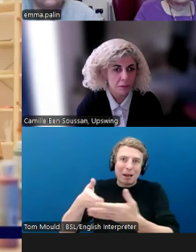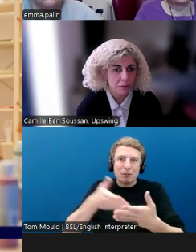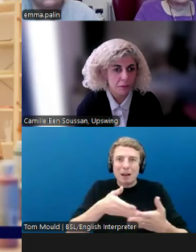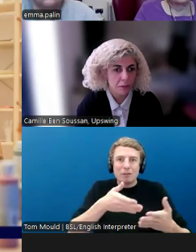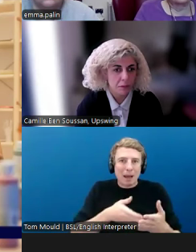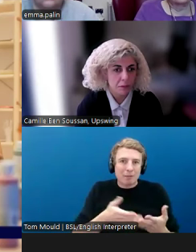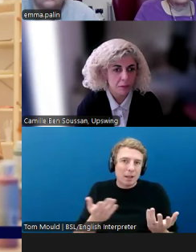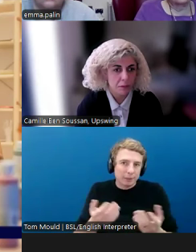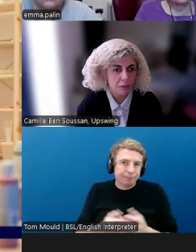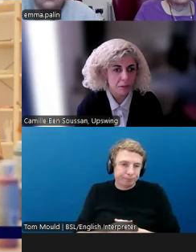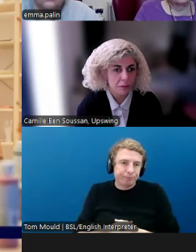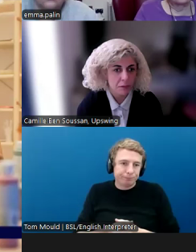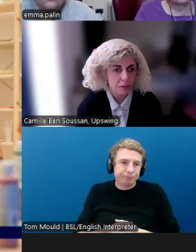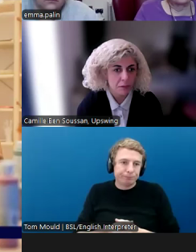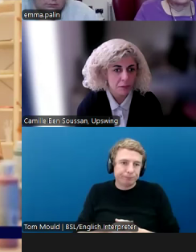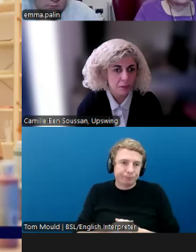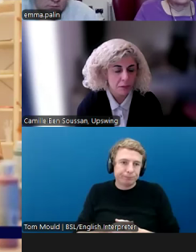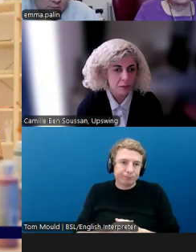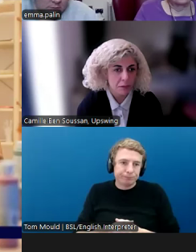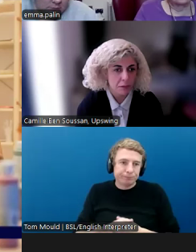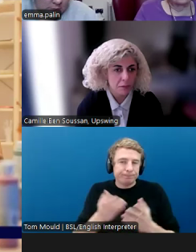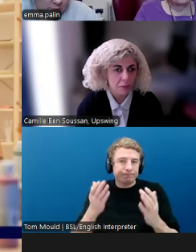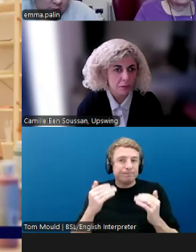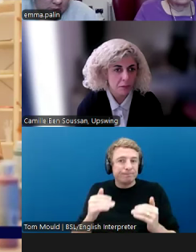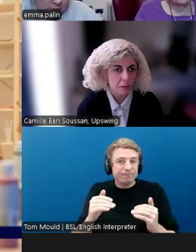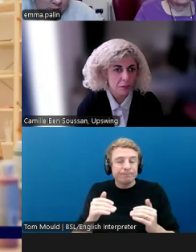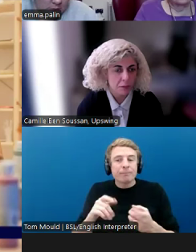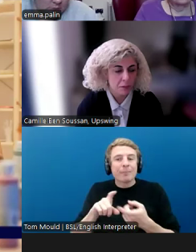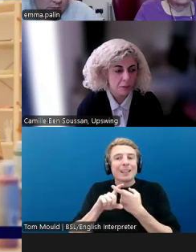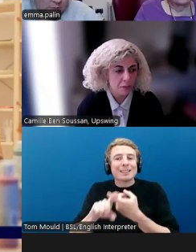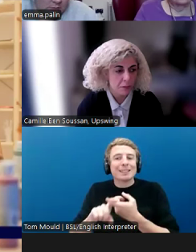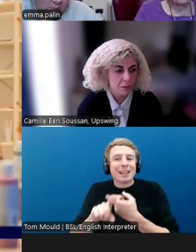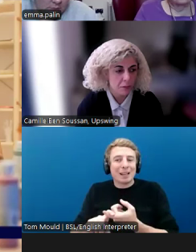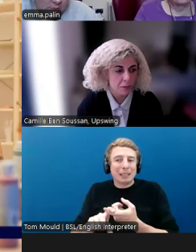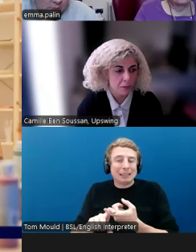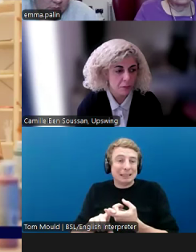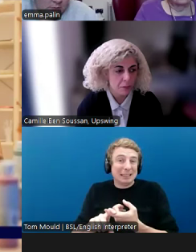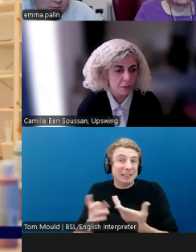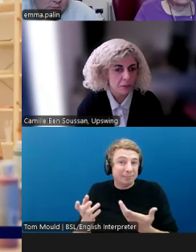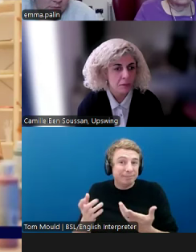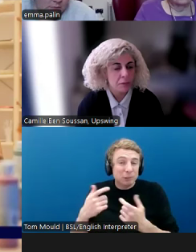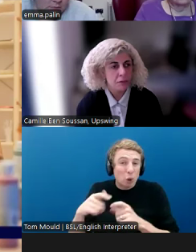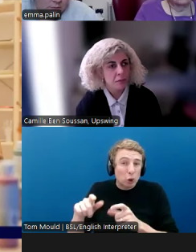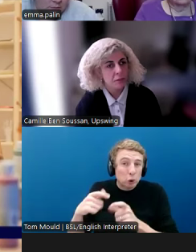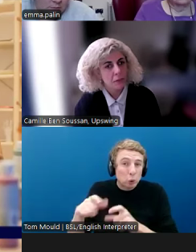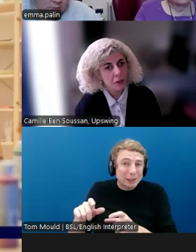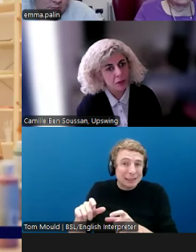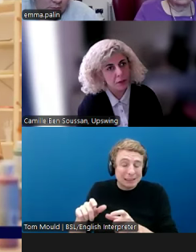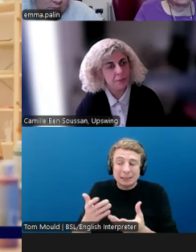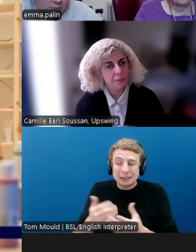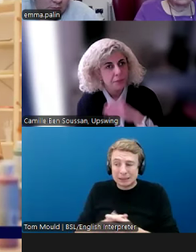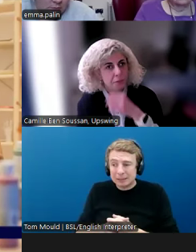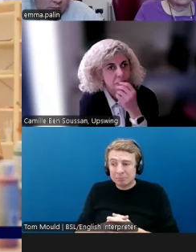And then sustainability and continuity. We do know that there are some amazing initiatives that are funded out there,